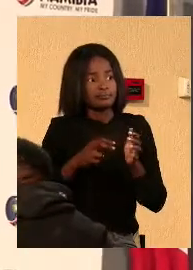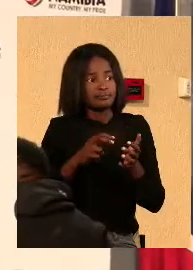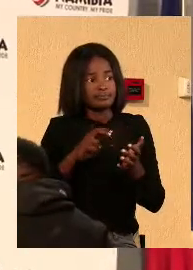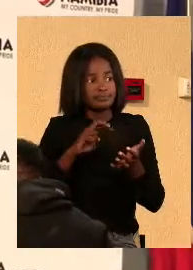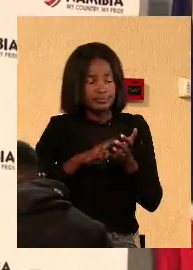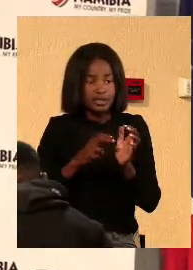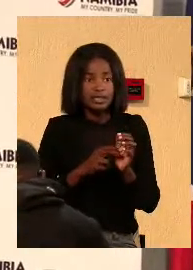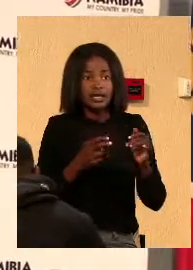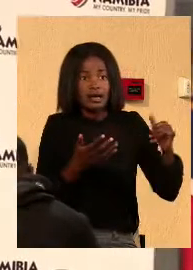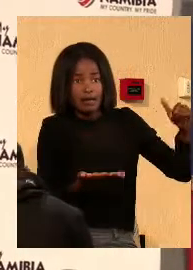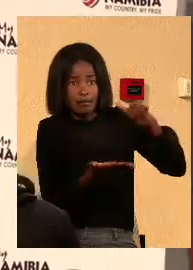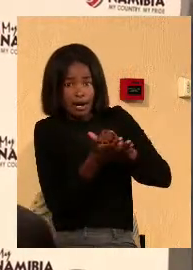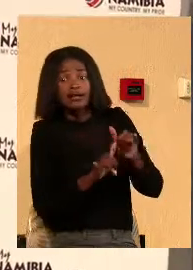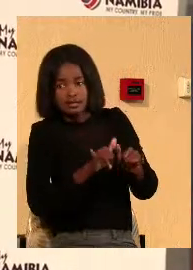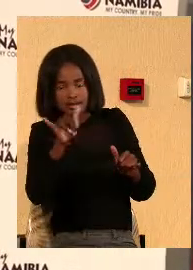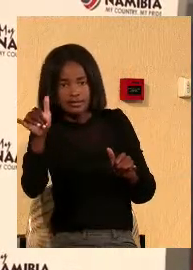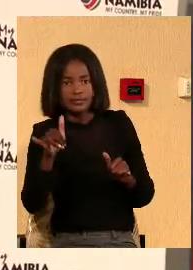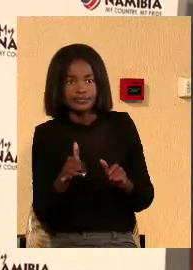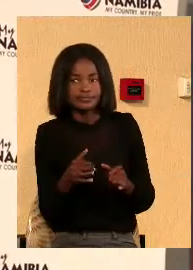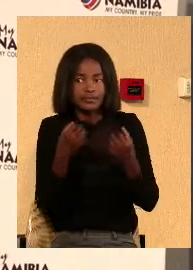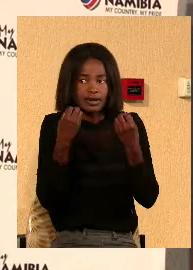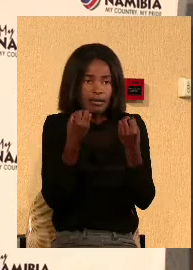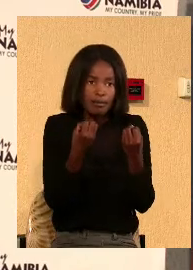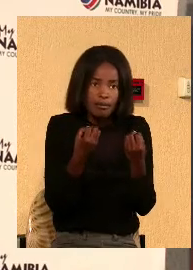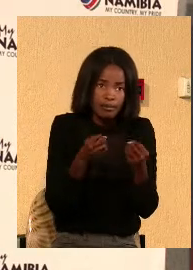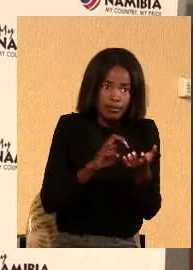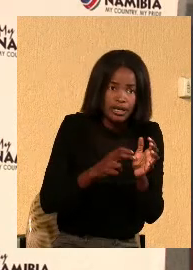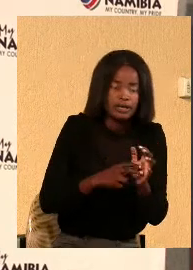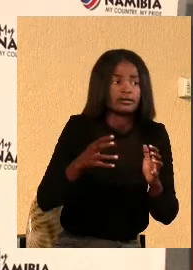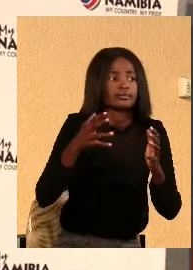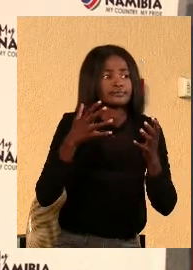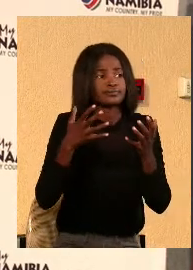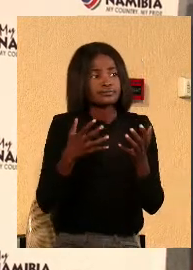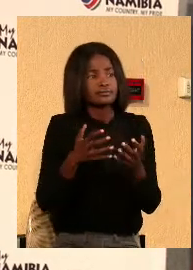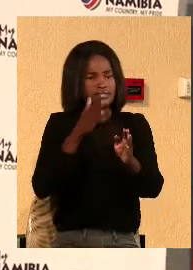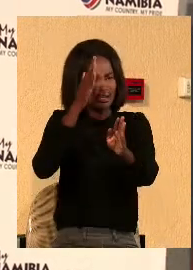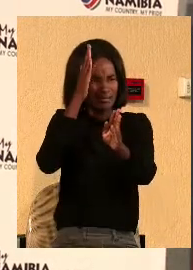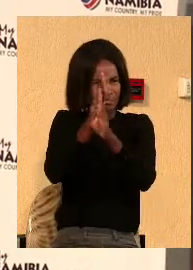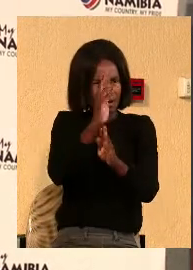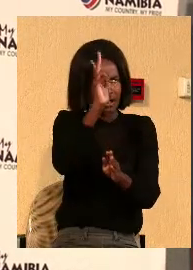what really we have been following. More targeted, more focused